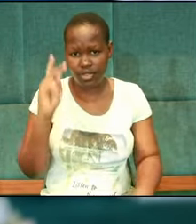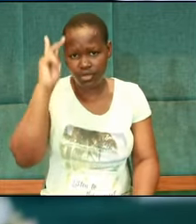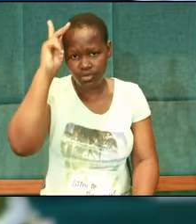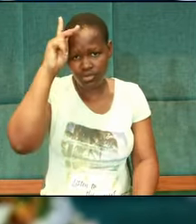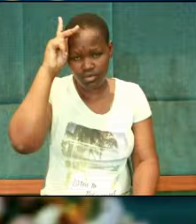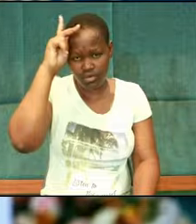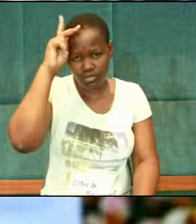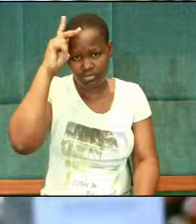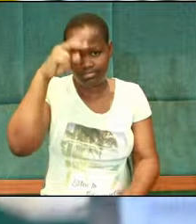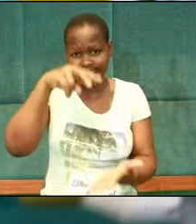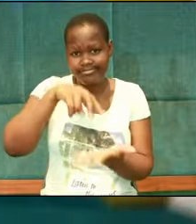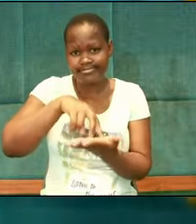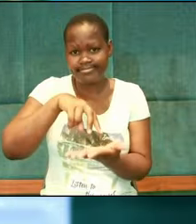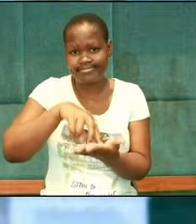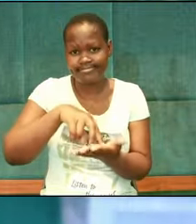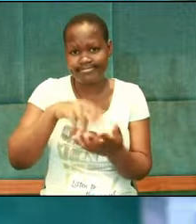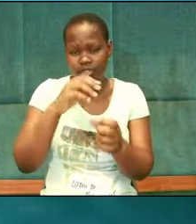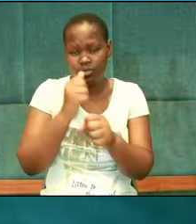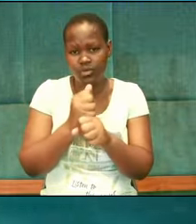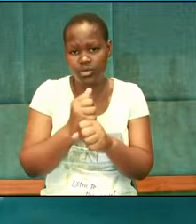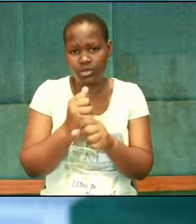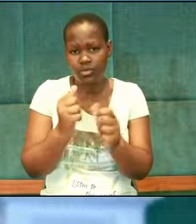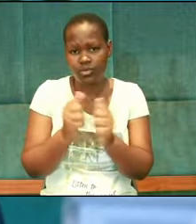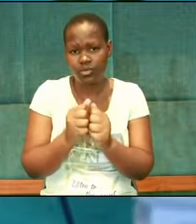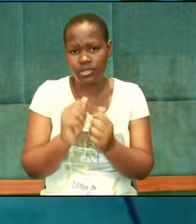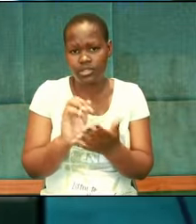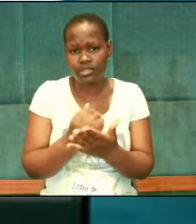somebody. Just walk to somebody.